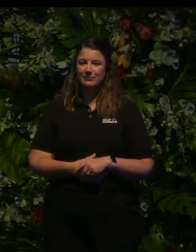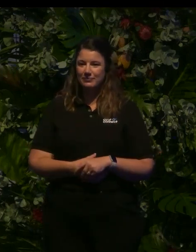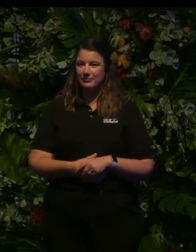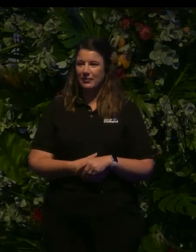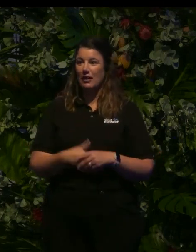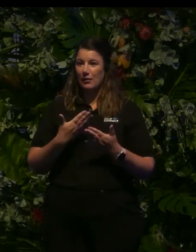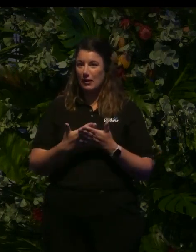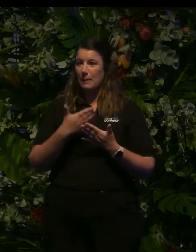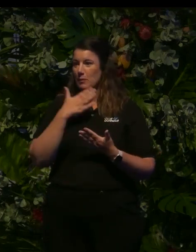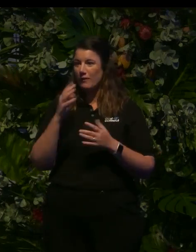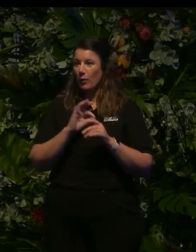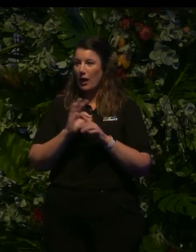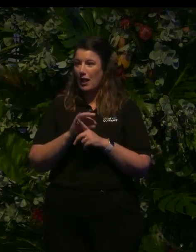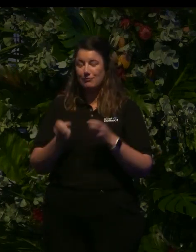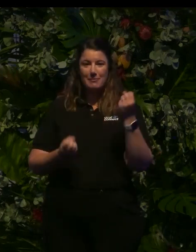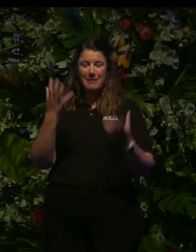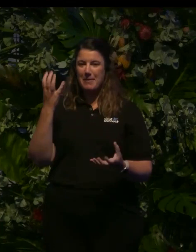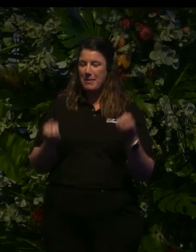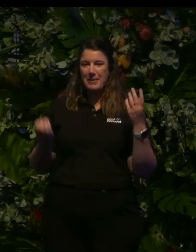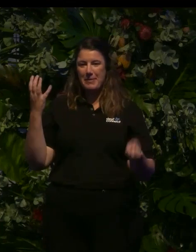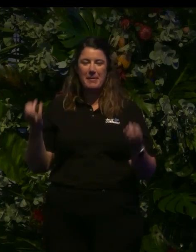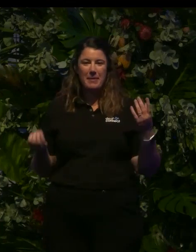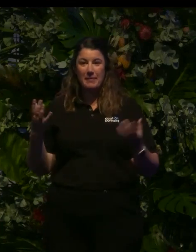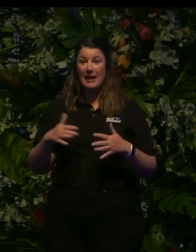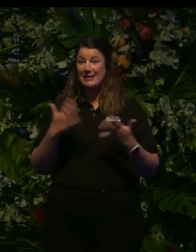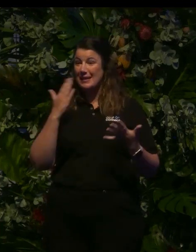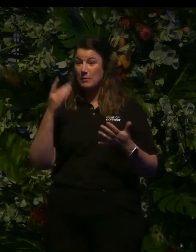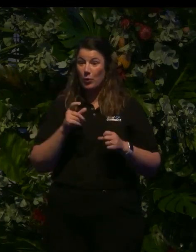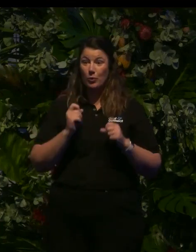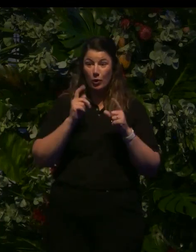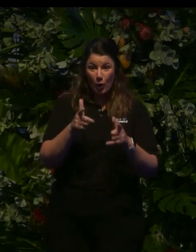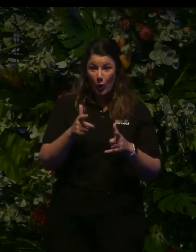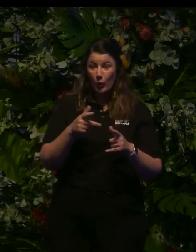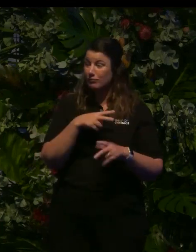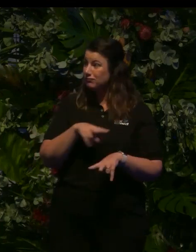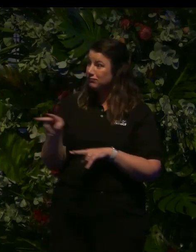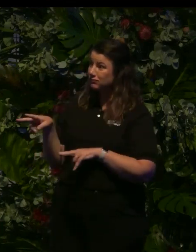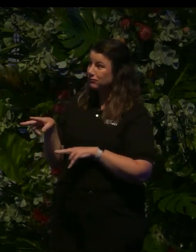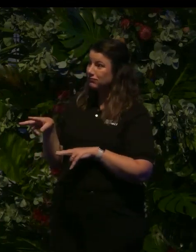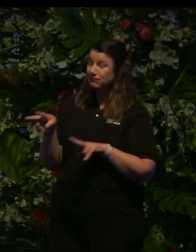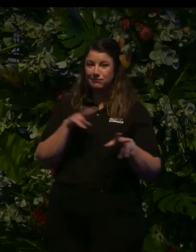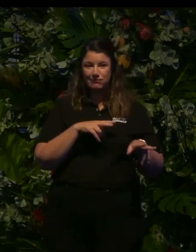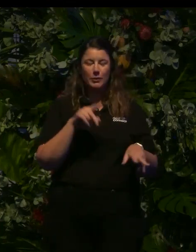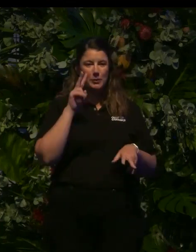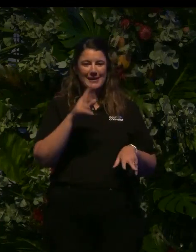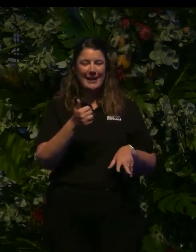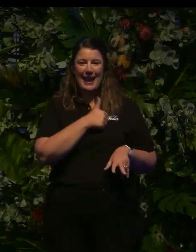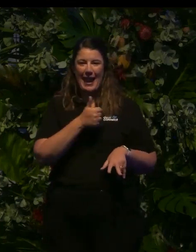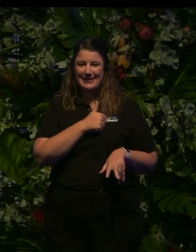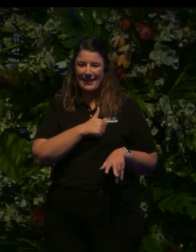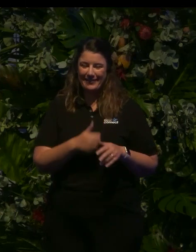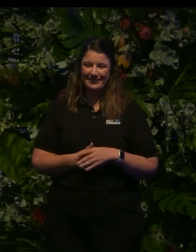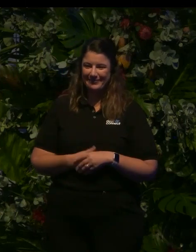And really beautiful colors everywhere, but I can assure you that everywhere you go, if you turn, you will see Canada. So it is